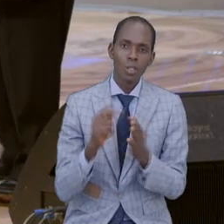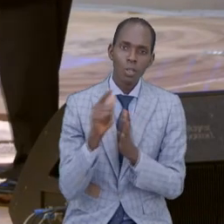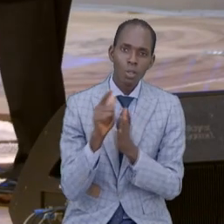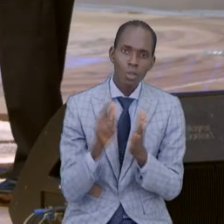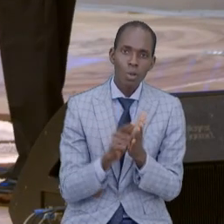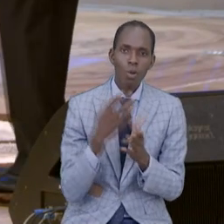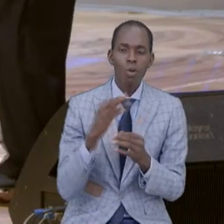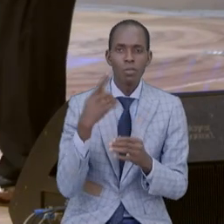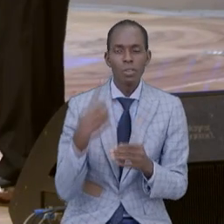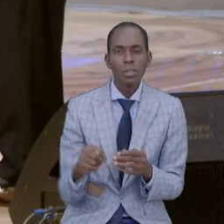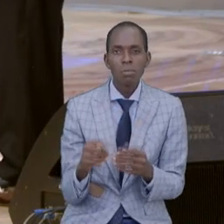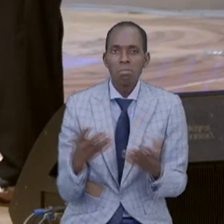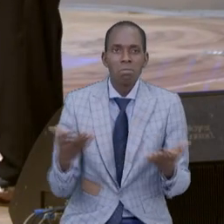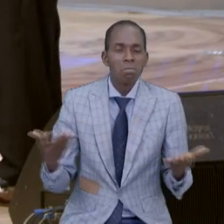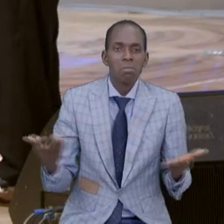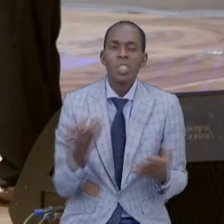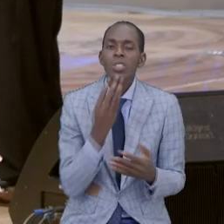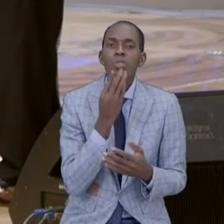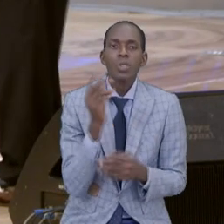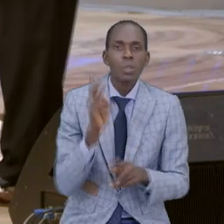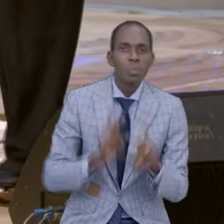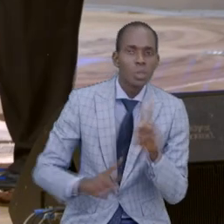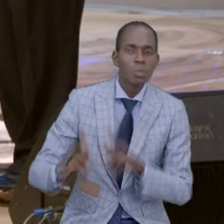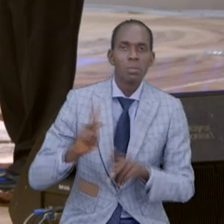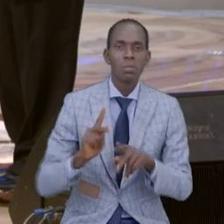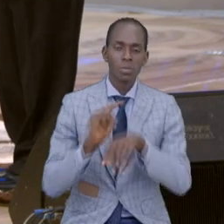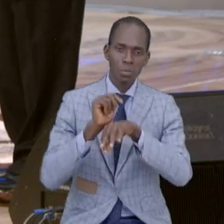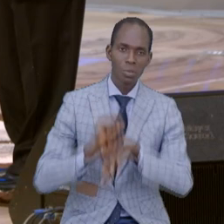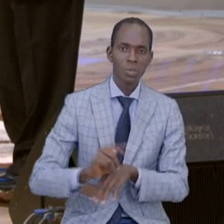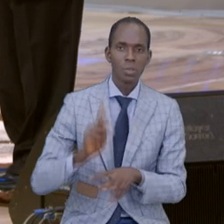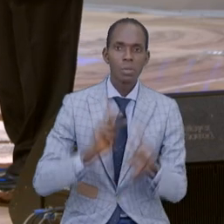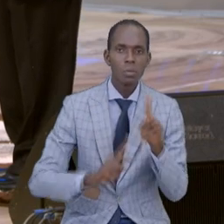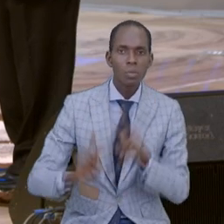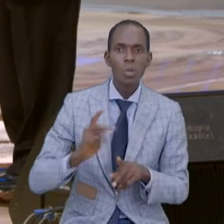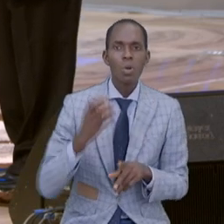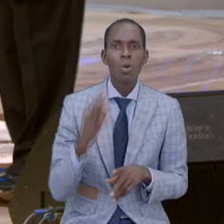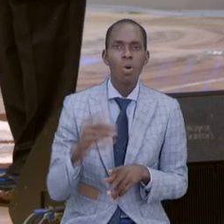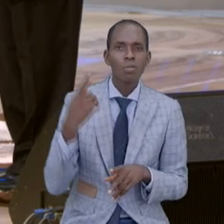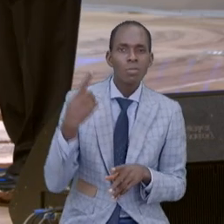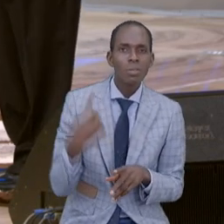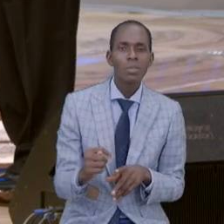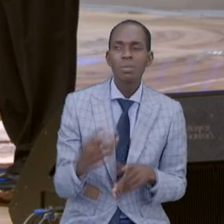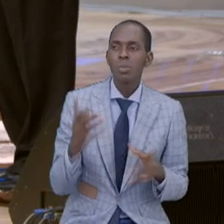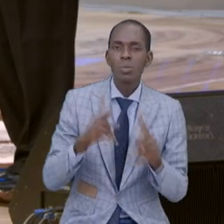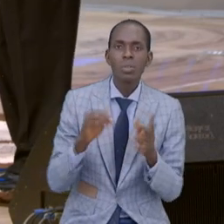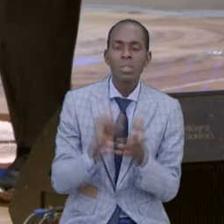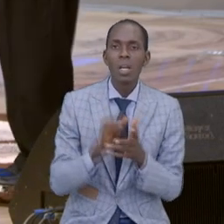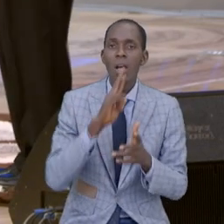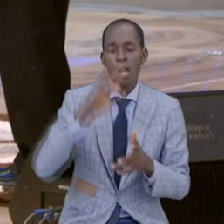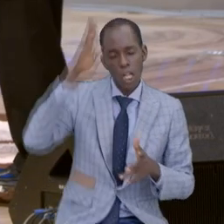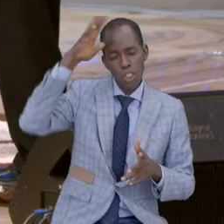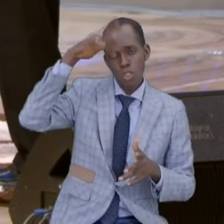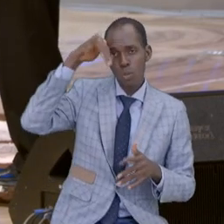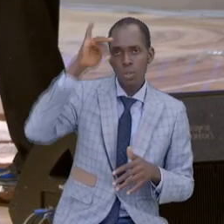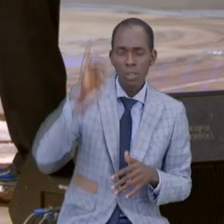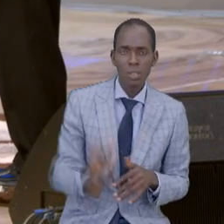people, of the traditional people, of the rigidly religious people, and